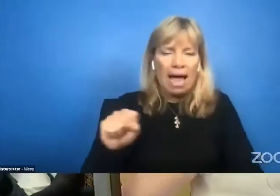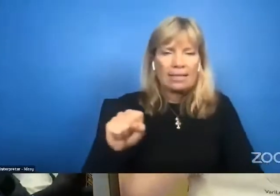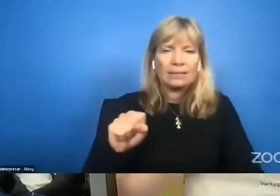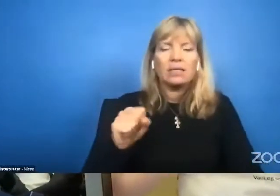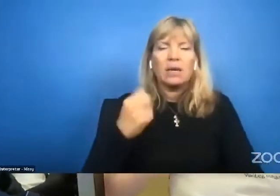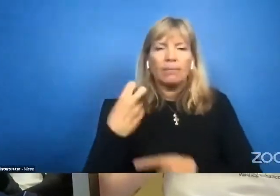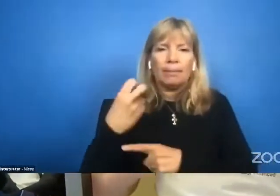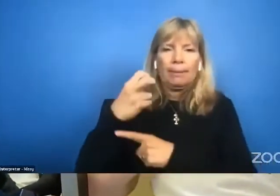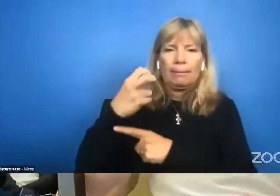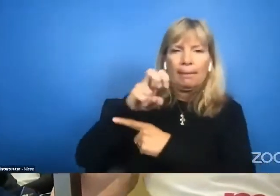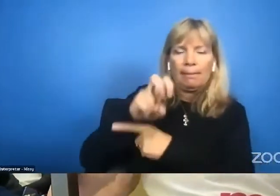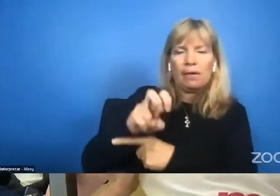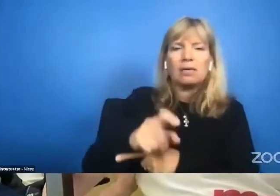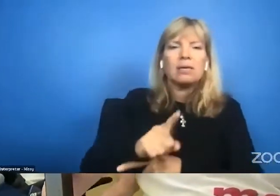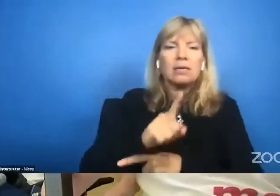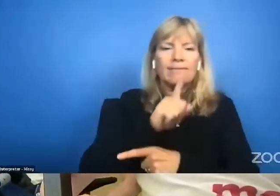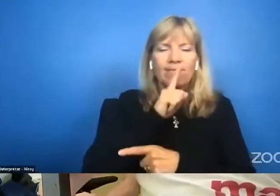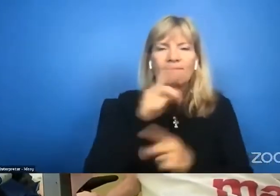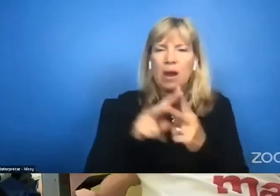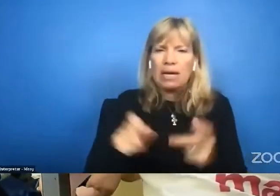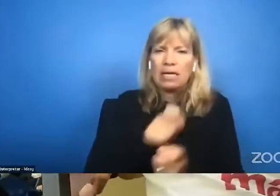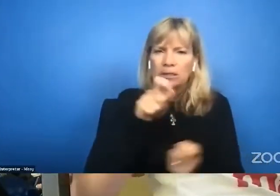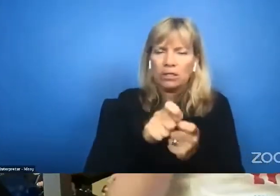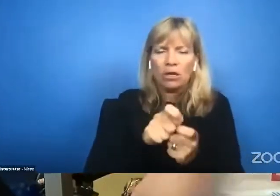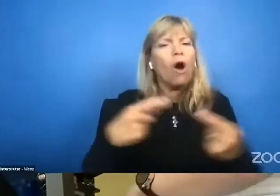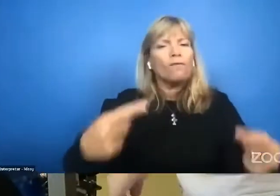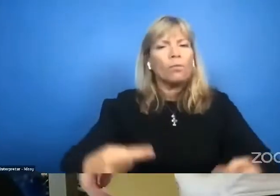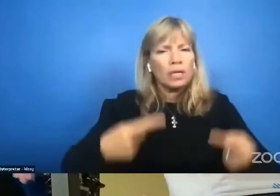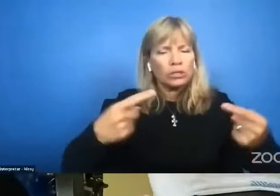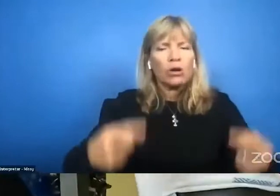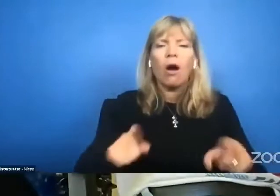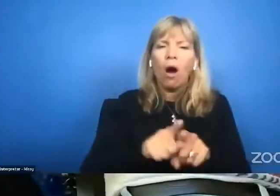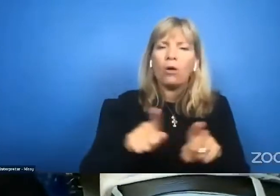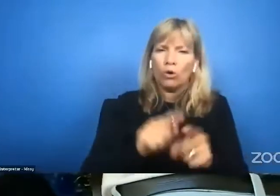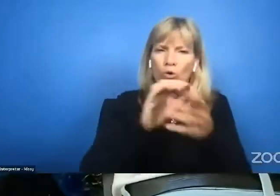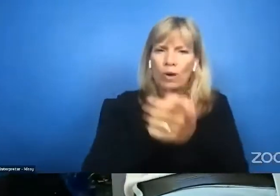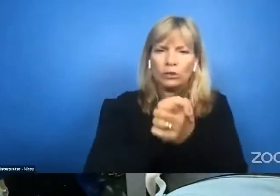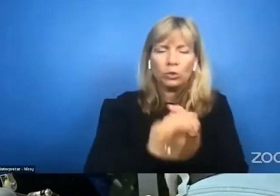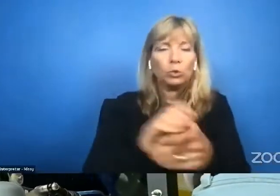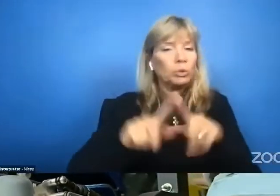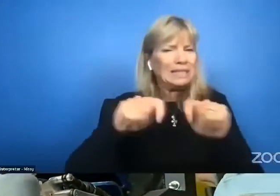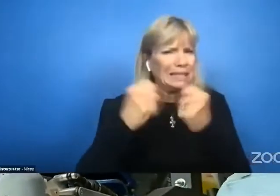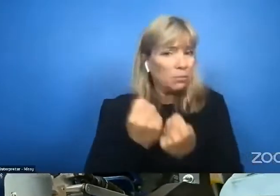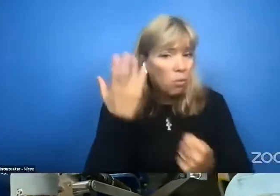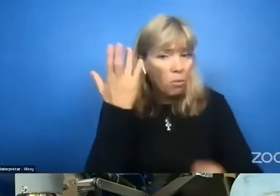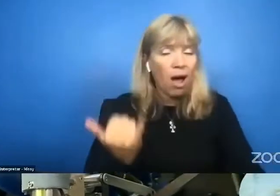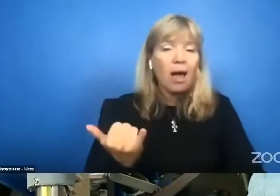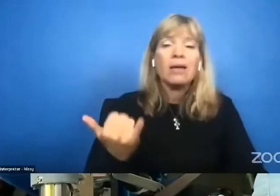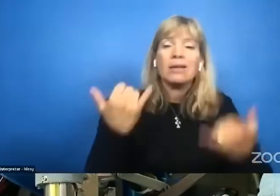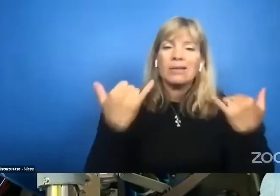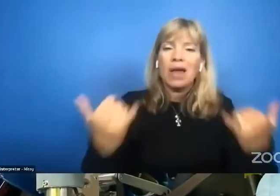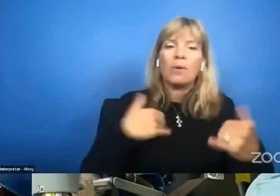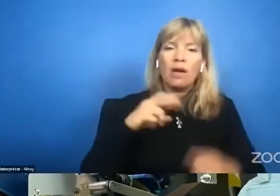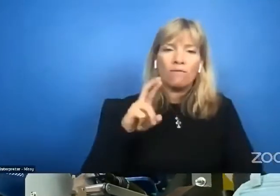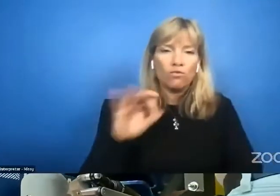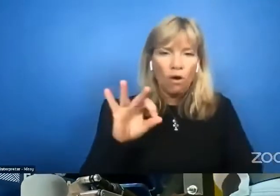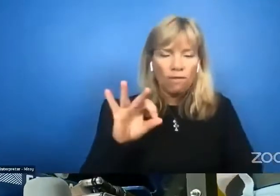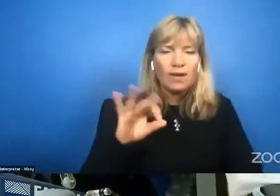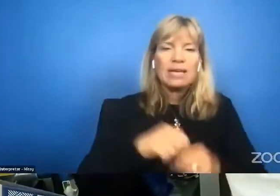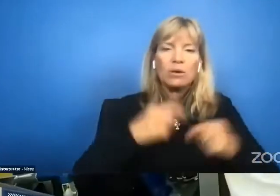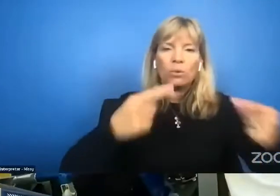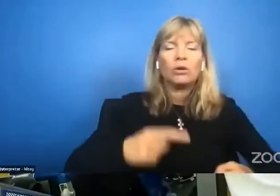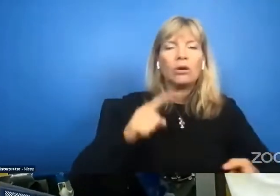wheelchair, and also congratulations to the teams, because we have now Rolf in the wheelchair, we had Florian Hauser in the wheelchair, who won the